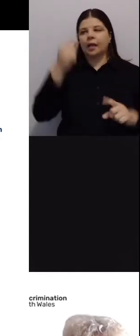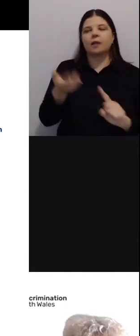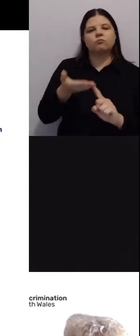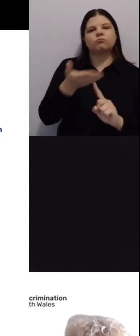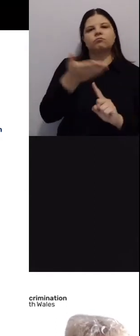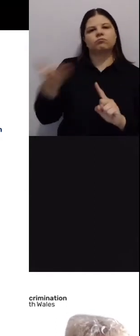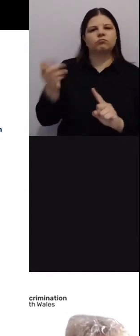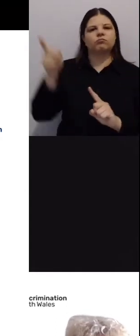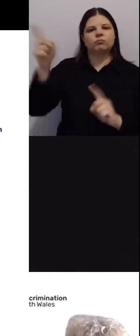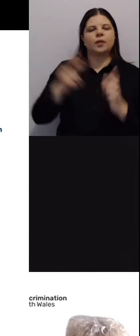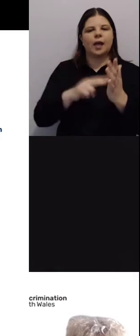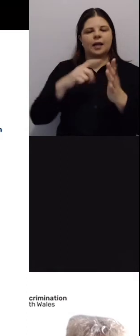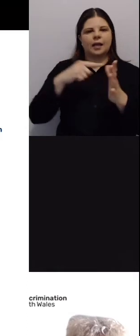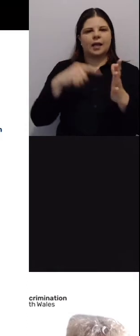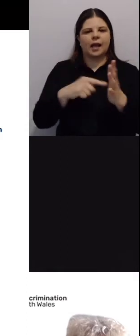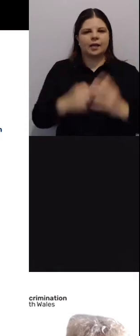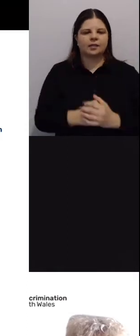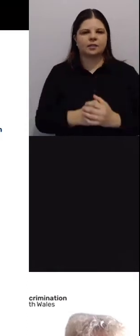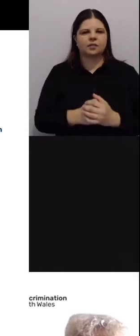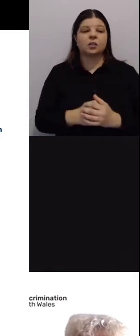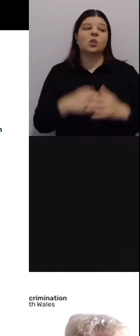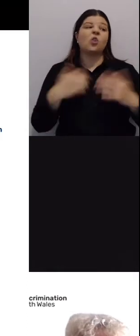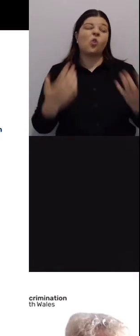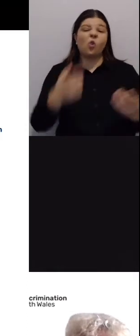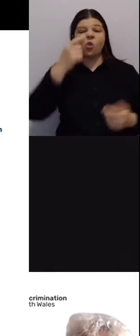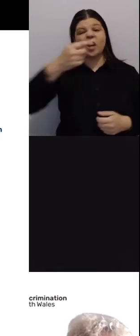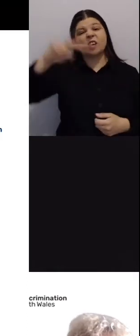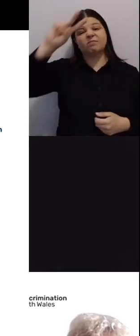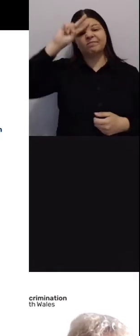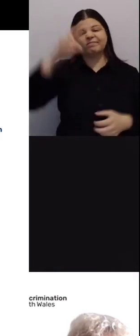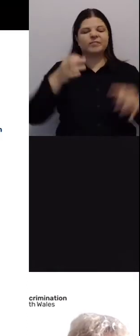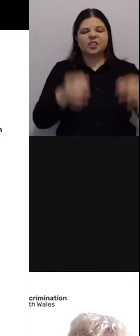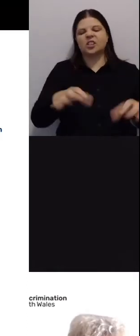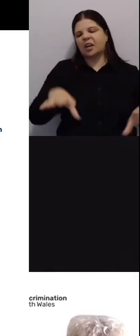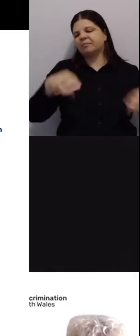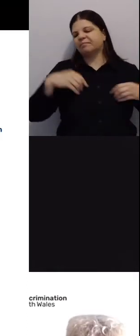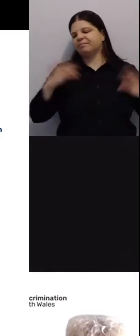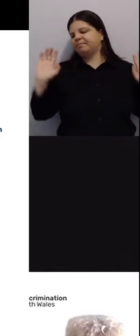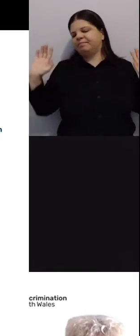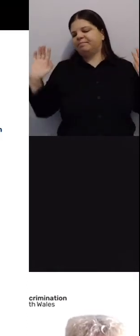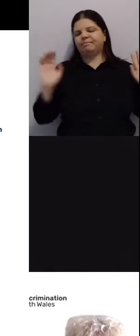Alternatively, the complainant may choose to withdraw their complaint without penalty.